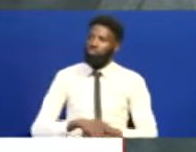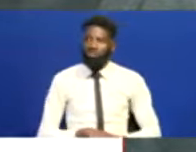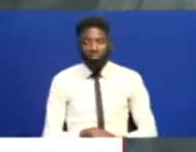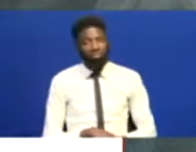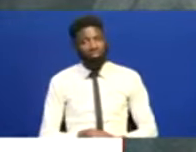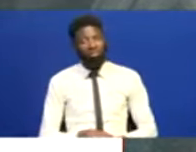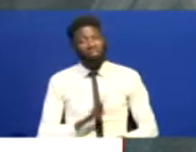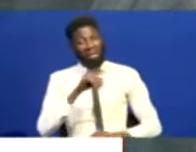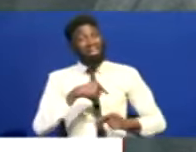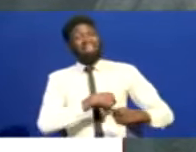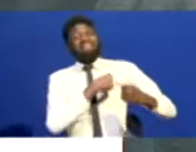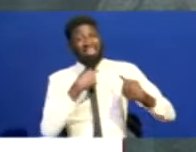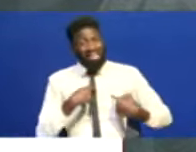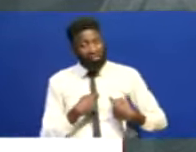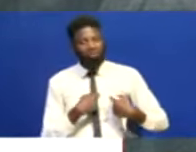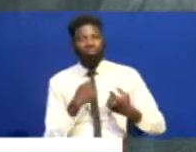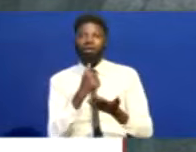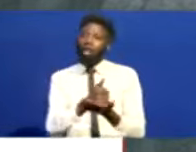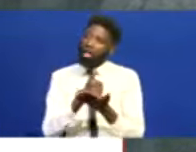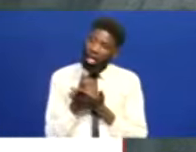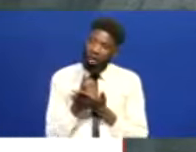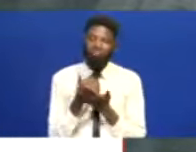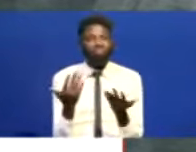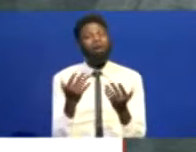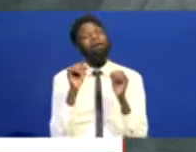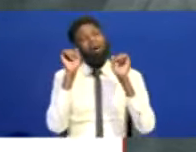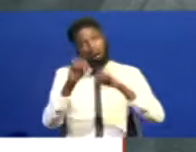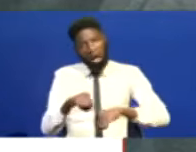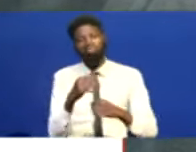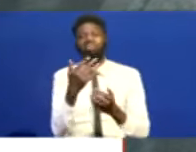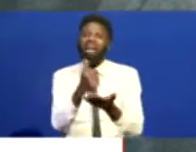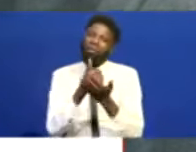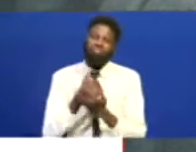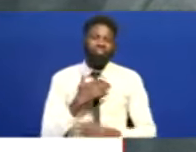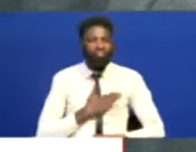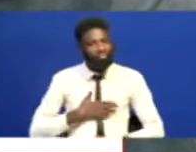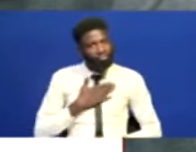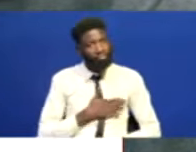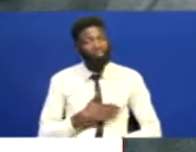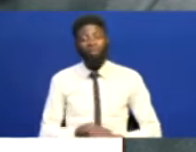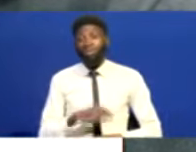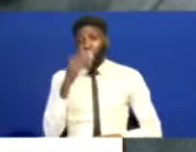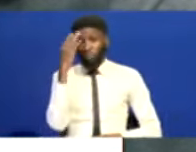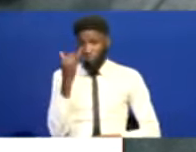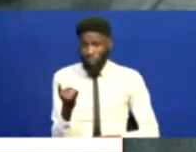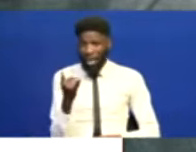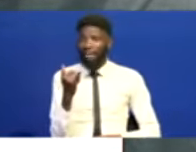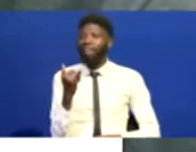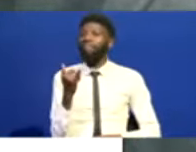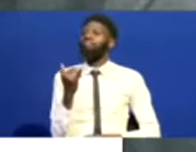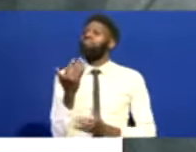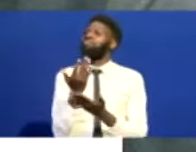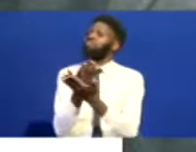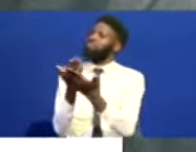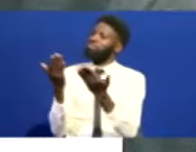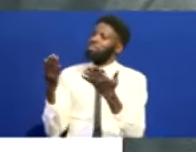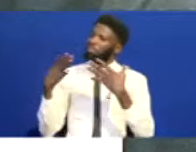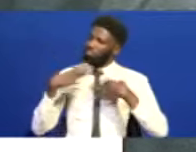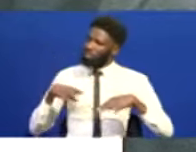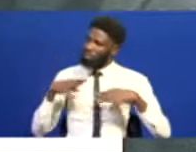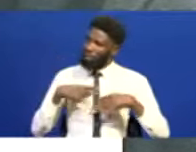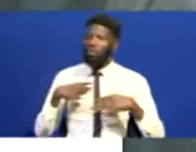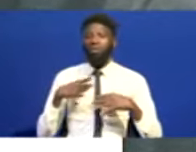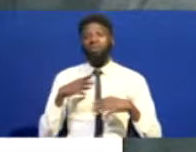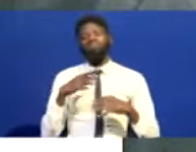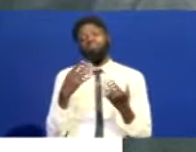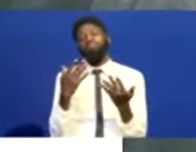of helping. Unaweza tu nisaidia. Cause kila mtu talipwa